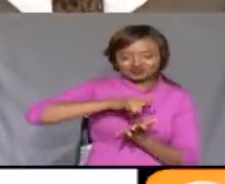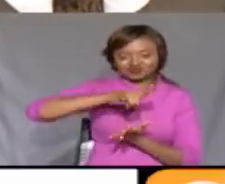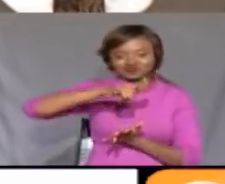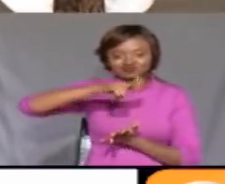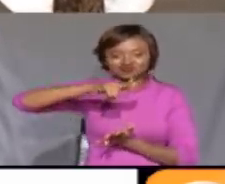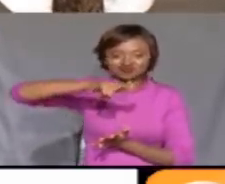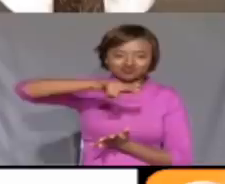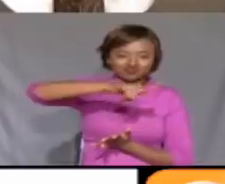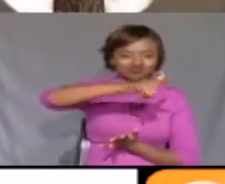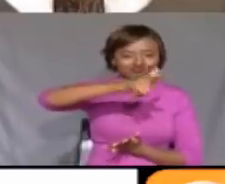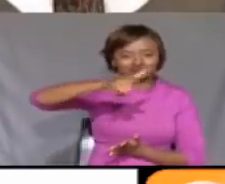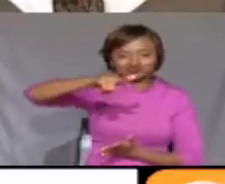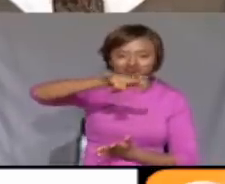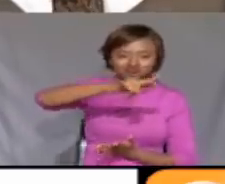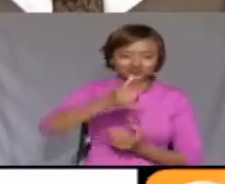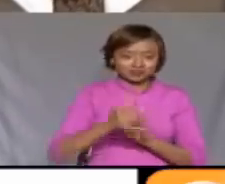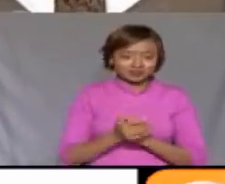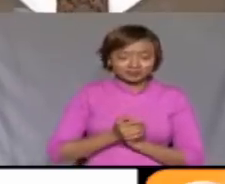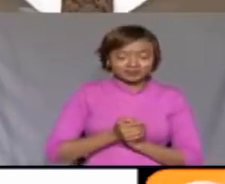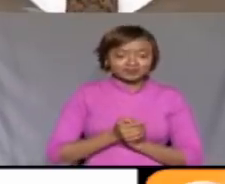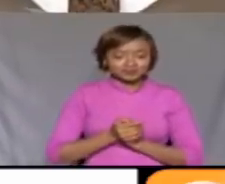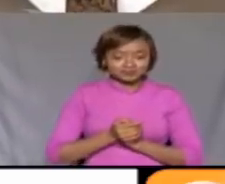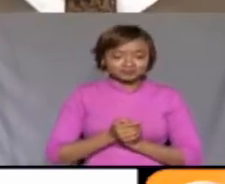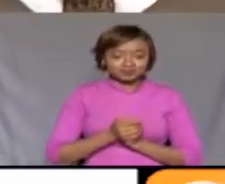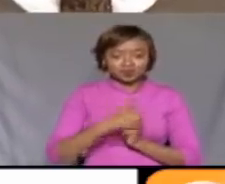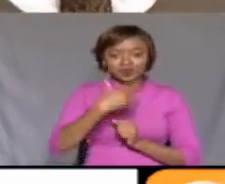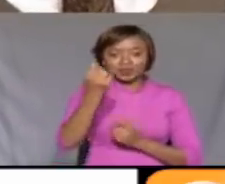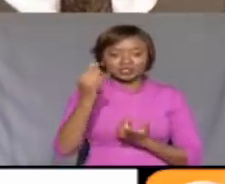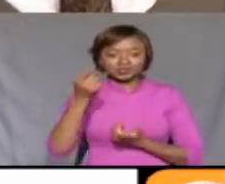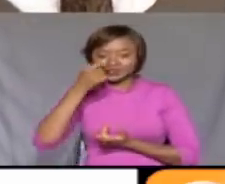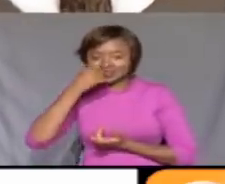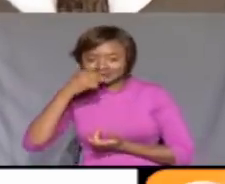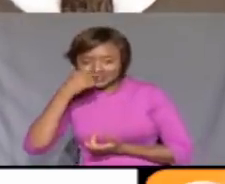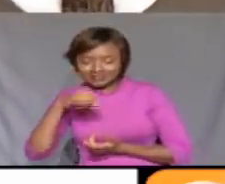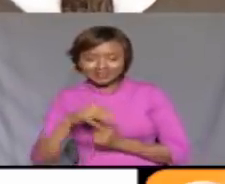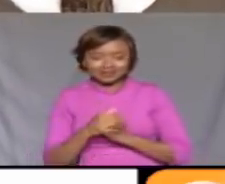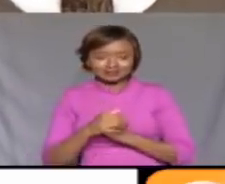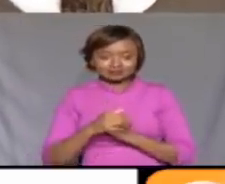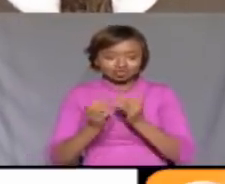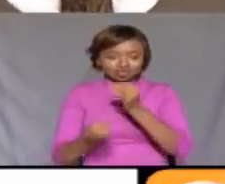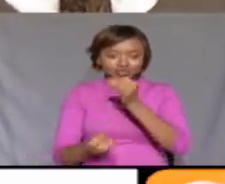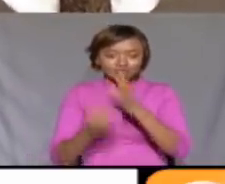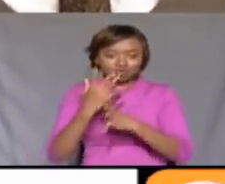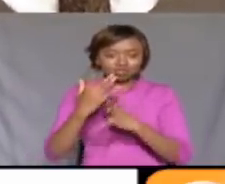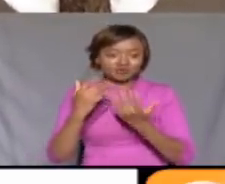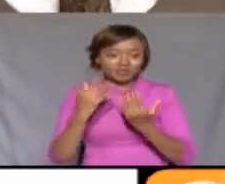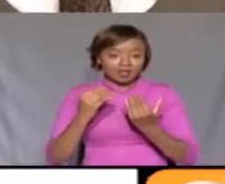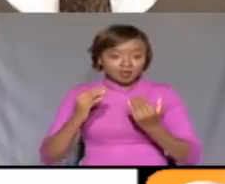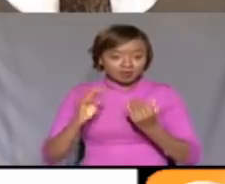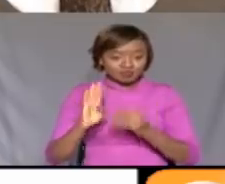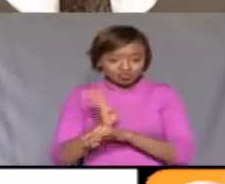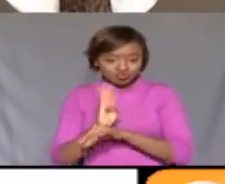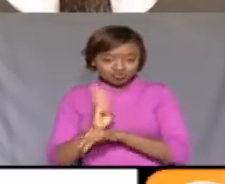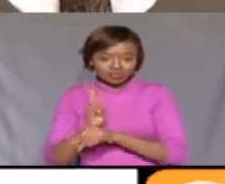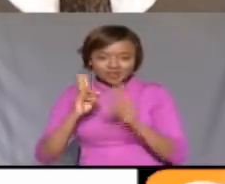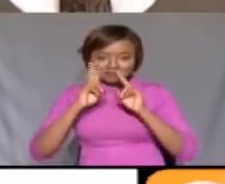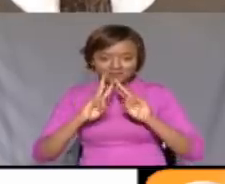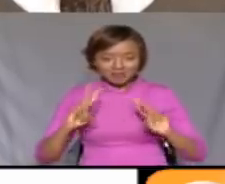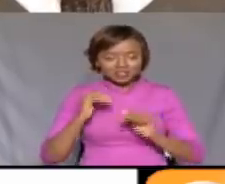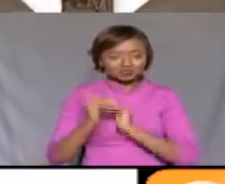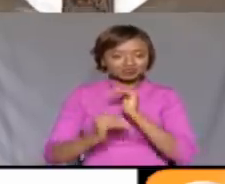Waterkloof Air Force Base in Pretoria to Arusha, Tanzania, for the launch of the Burundi peace process